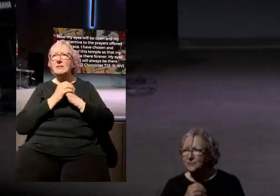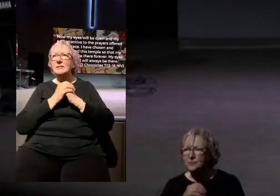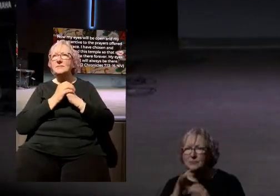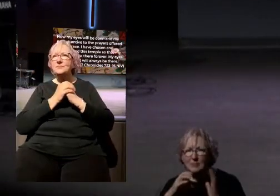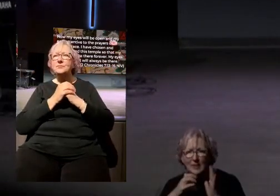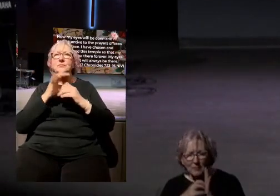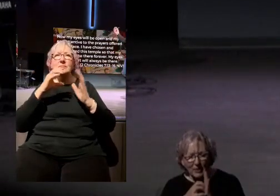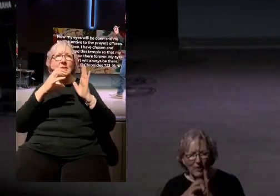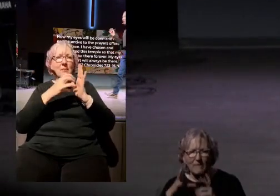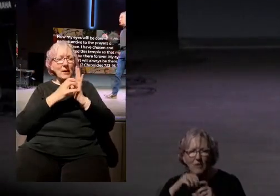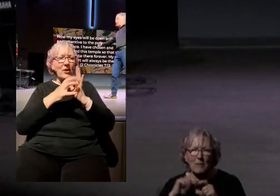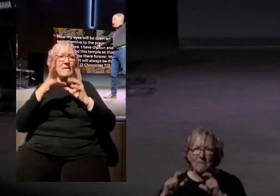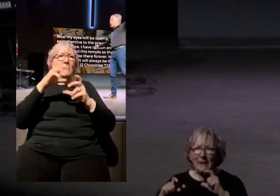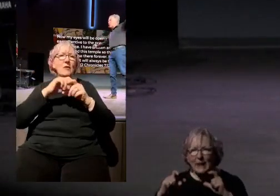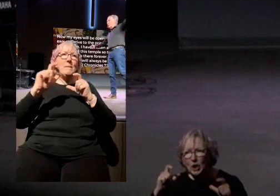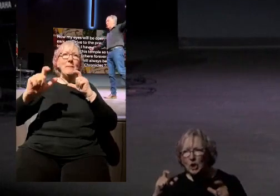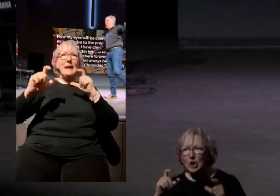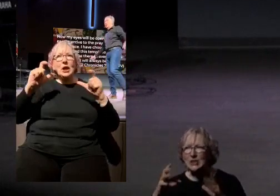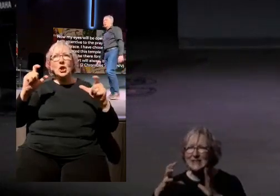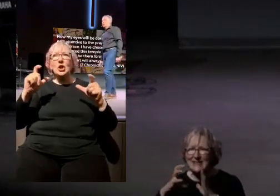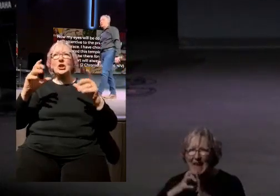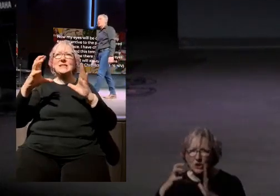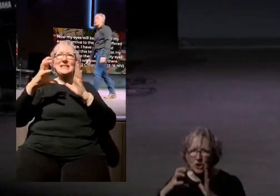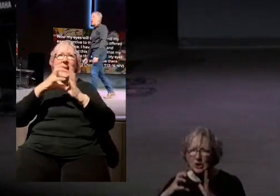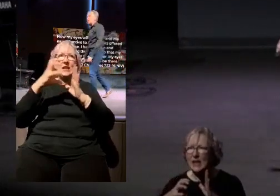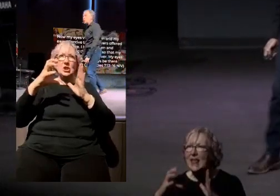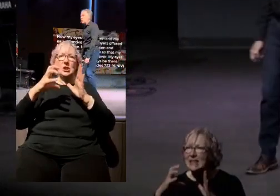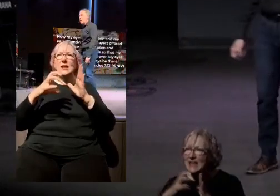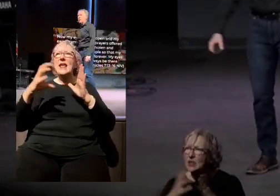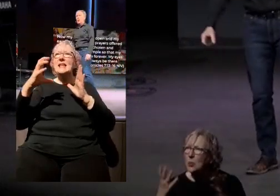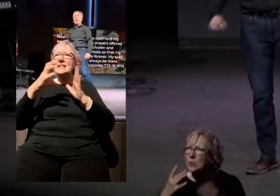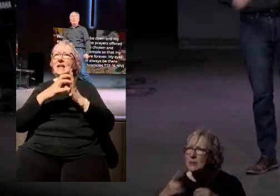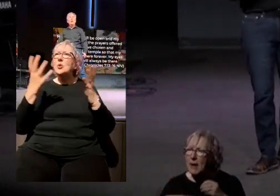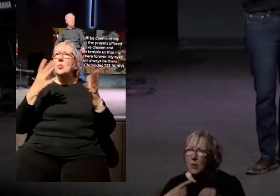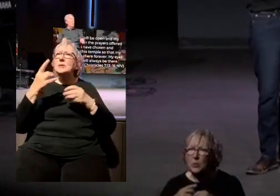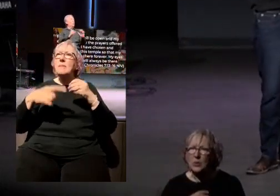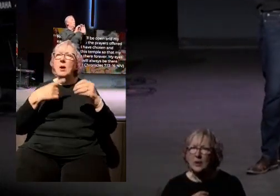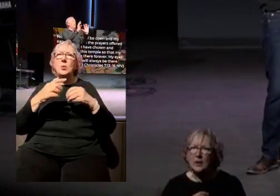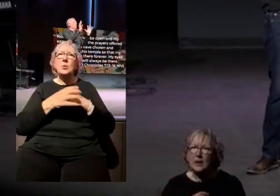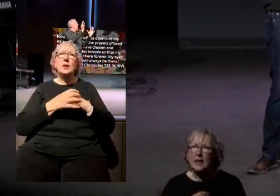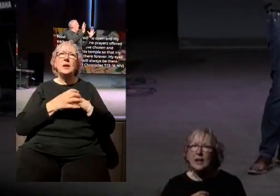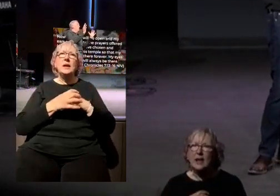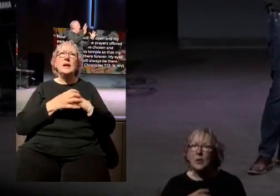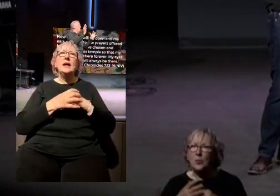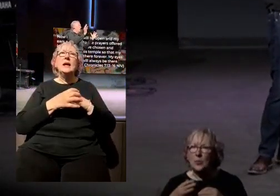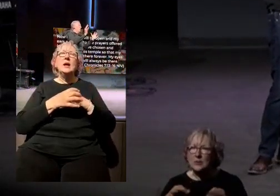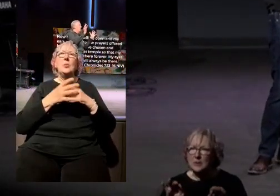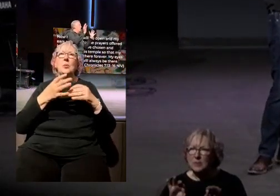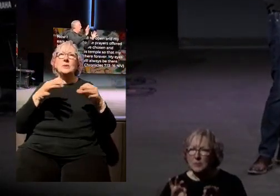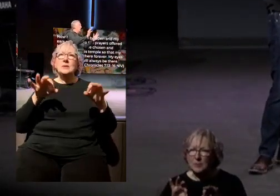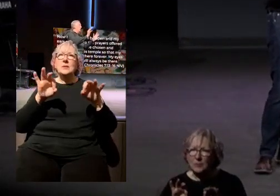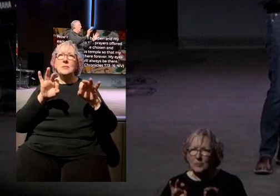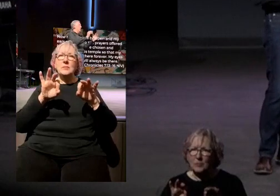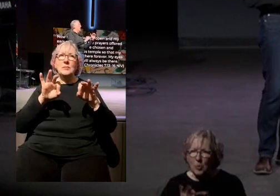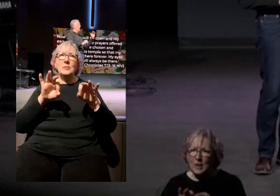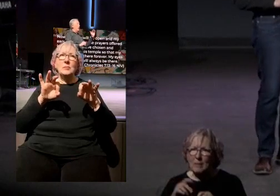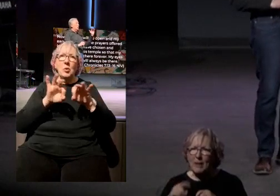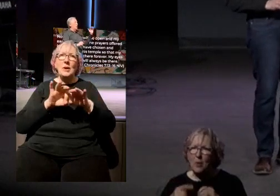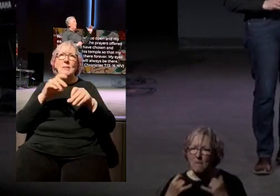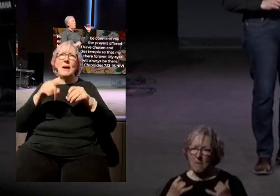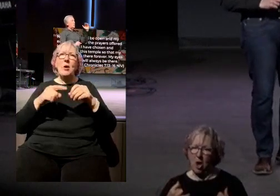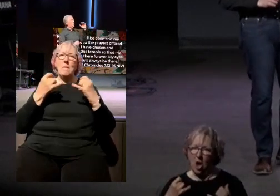of a bigger section. So what is this section about? Well, what's really great about many modern translations is they actually